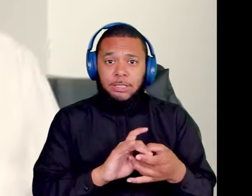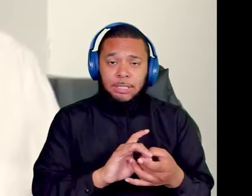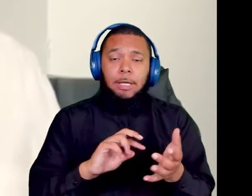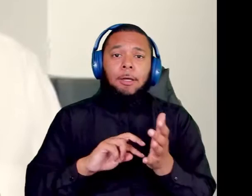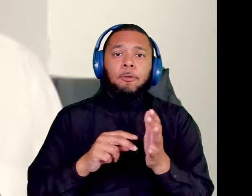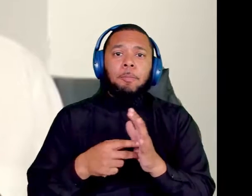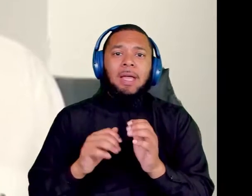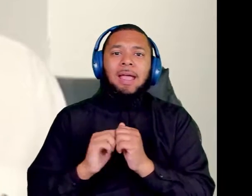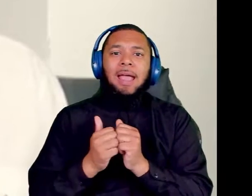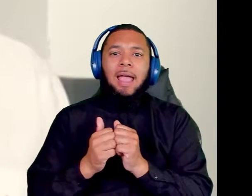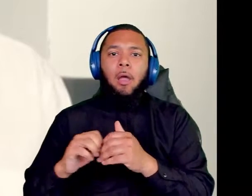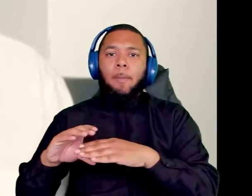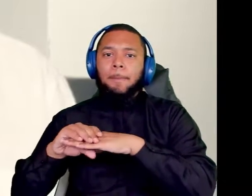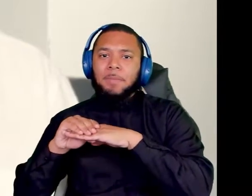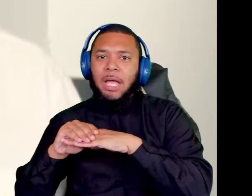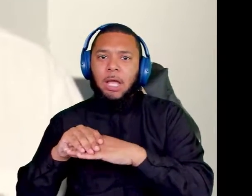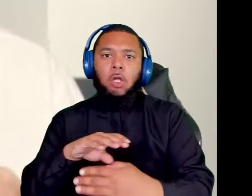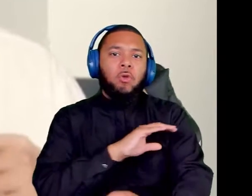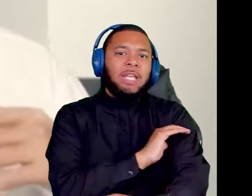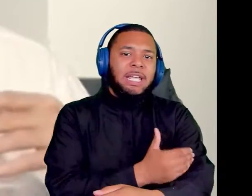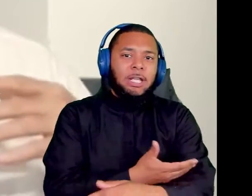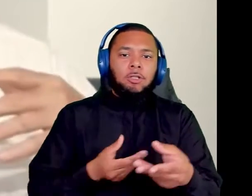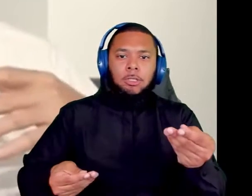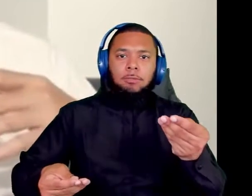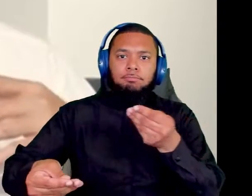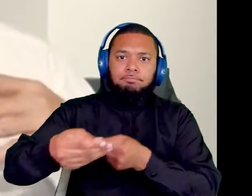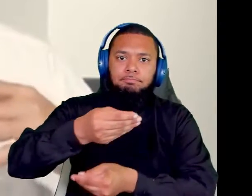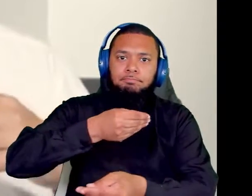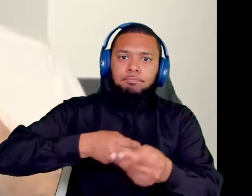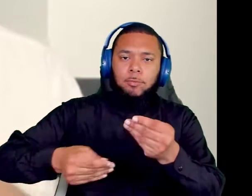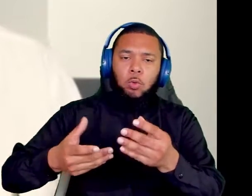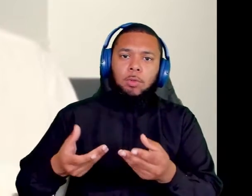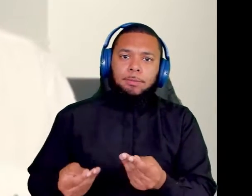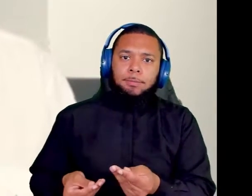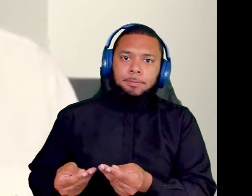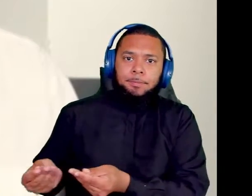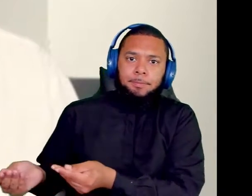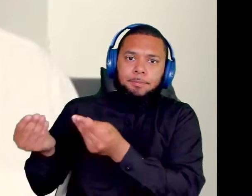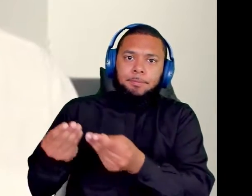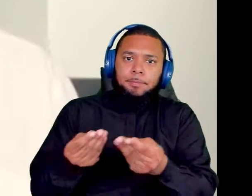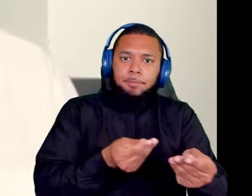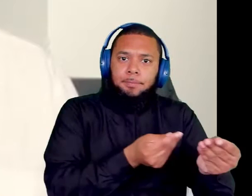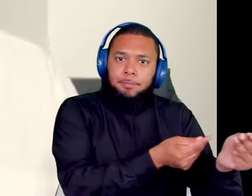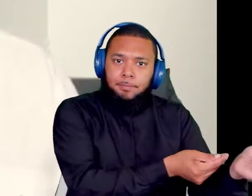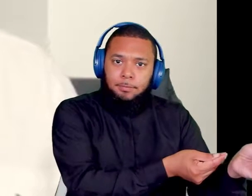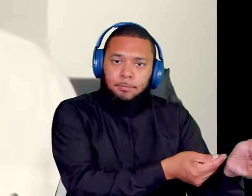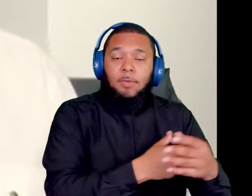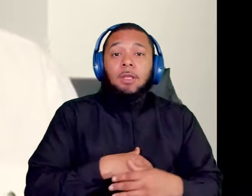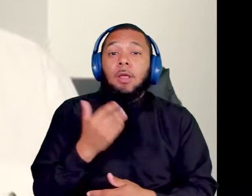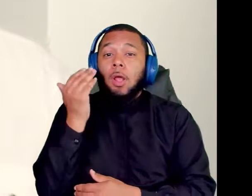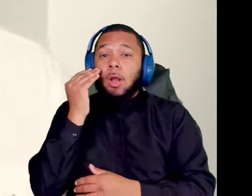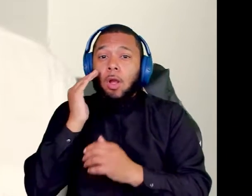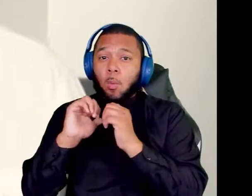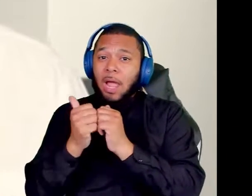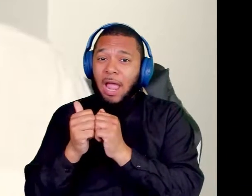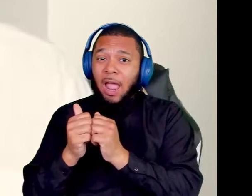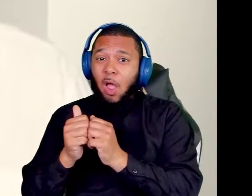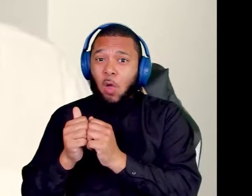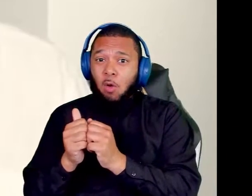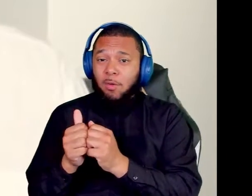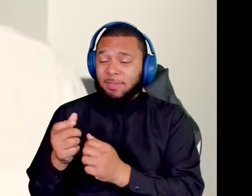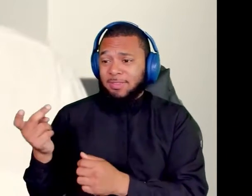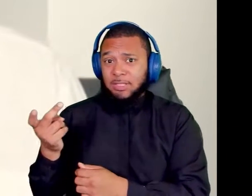flow. And this is an important concept because of the fact that knowing the directional flow of matter and